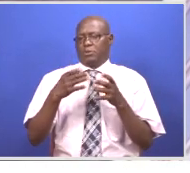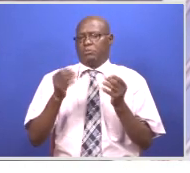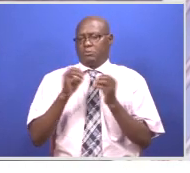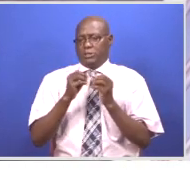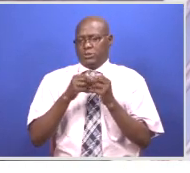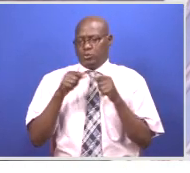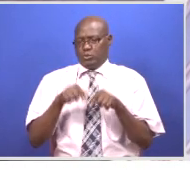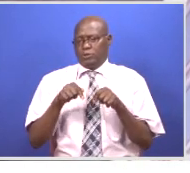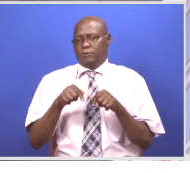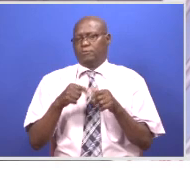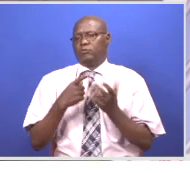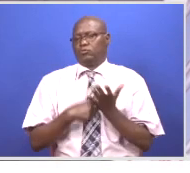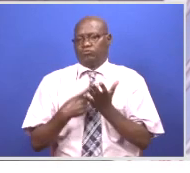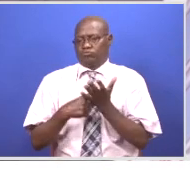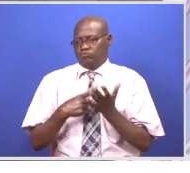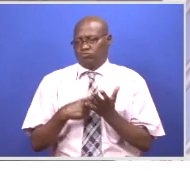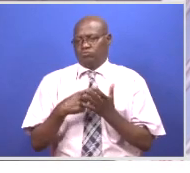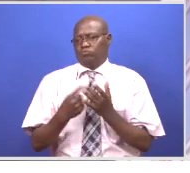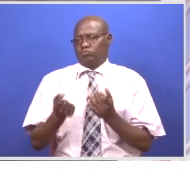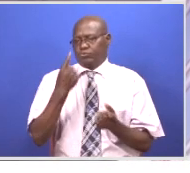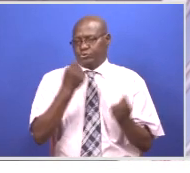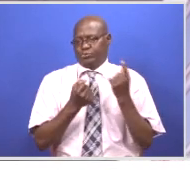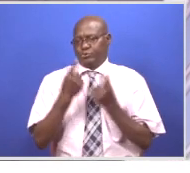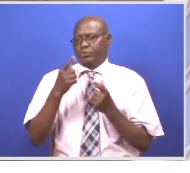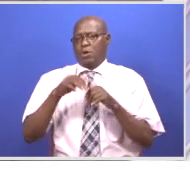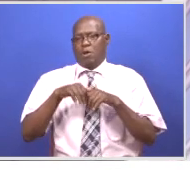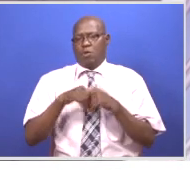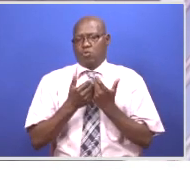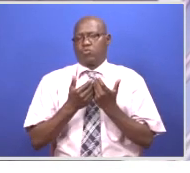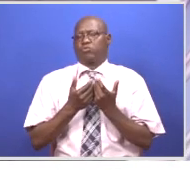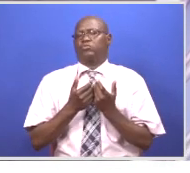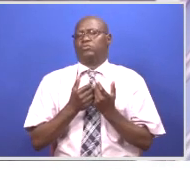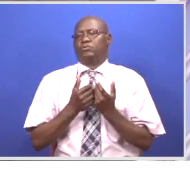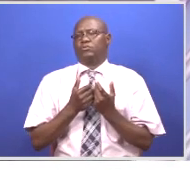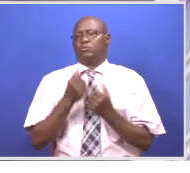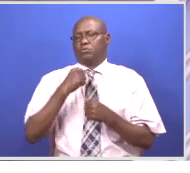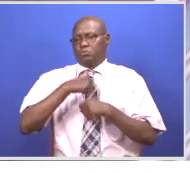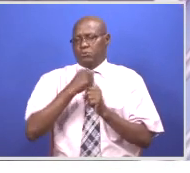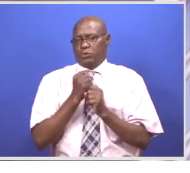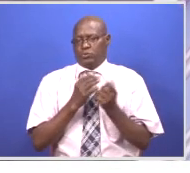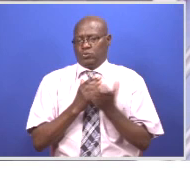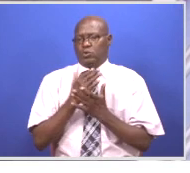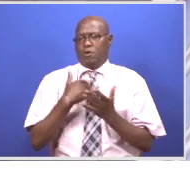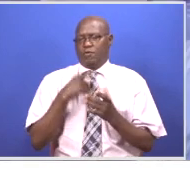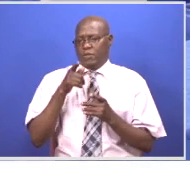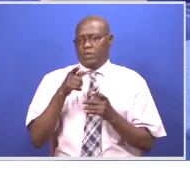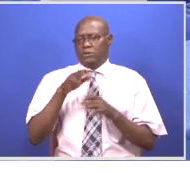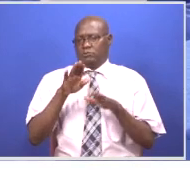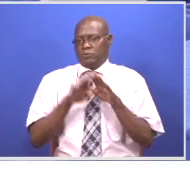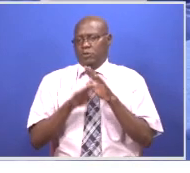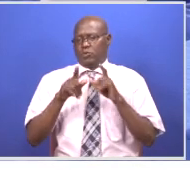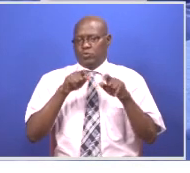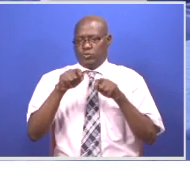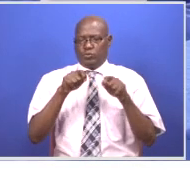today to come up with the measures and the mechanisms of ensuring that we have this under control. While